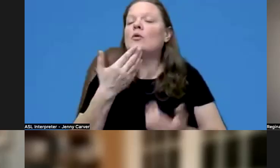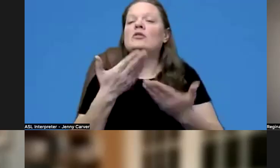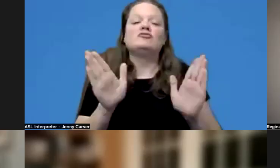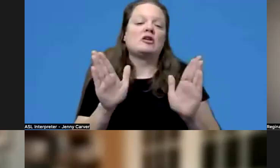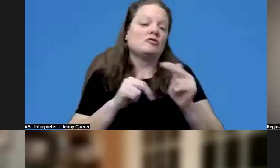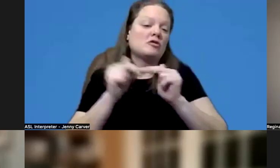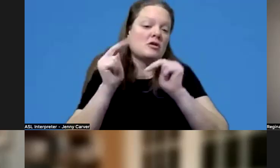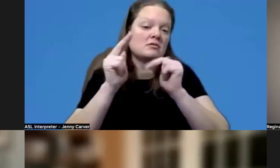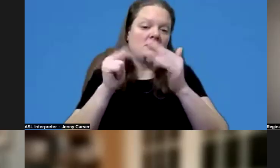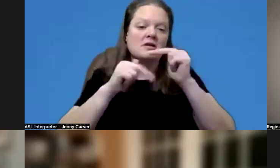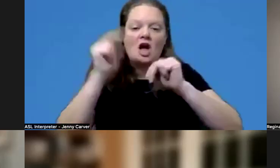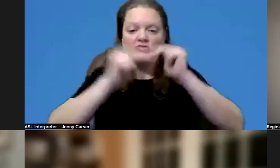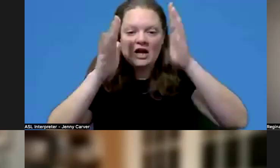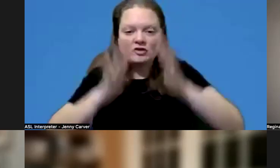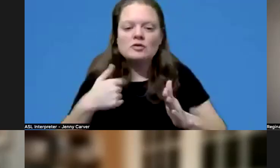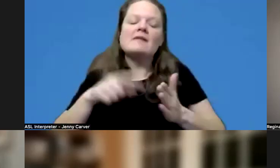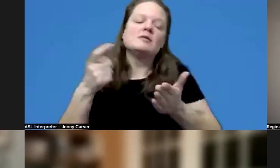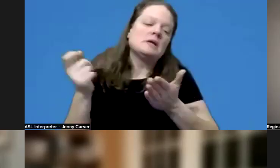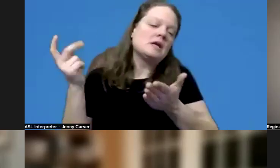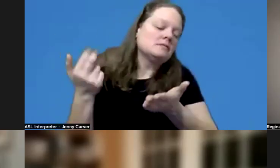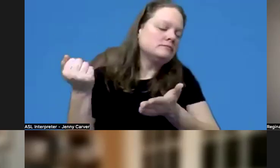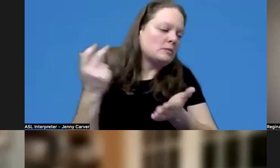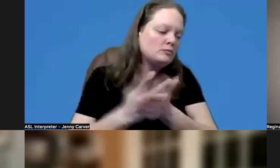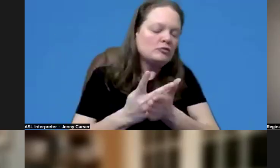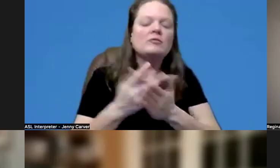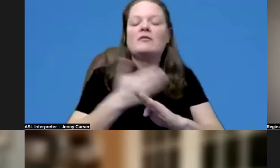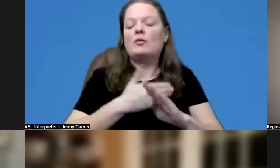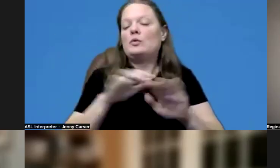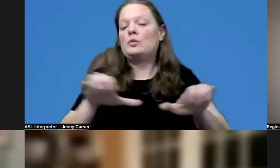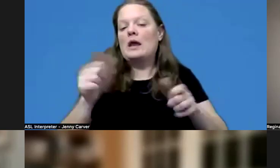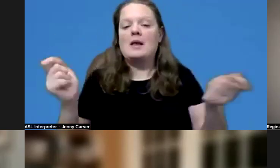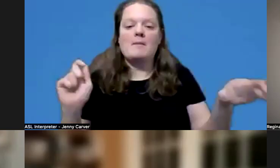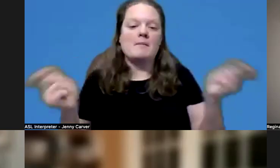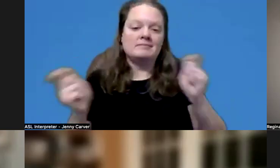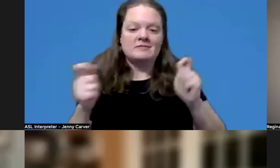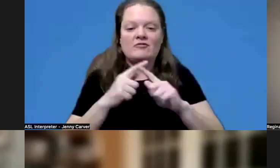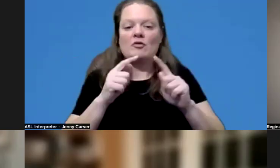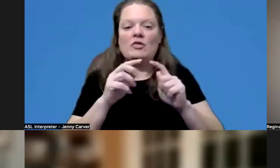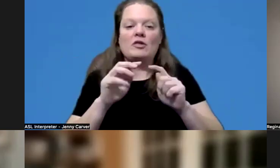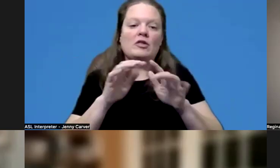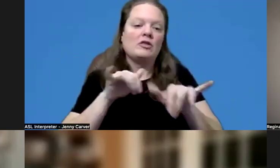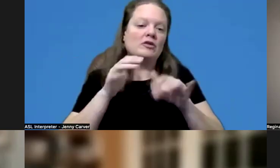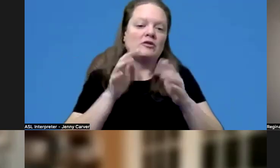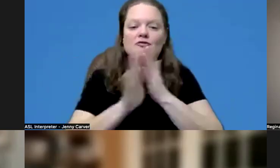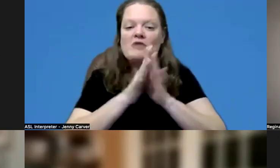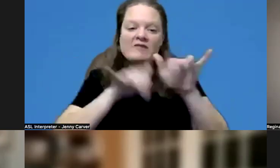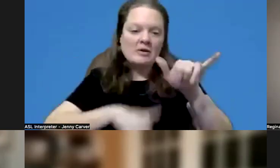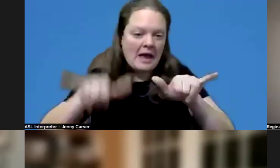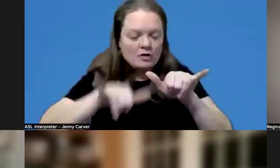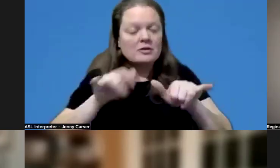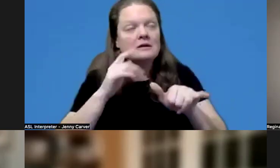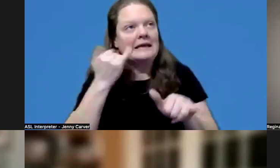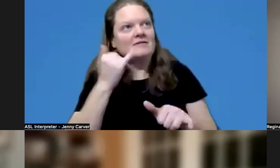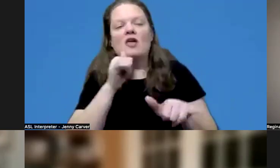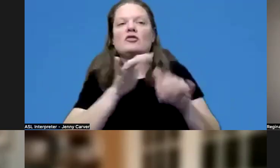to be approved before we can move forward with any modification of traffic patterns. Other than that, the traffic pattern will stay